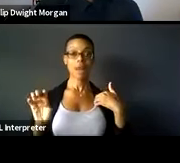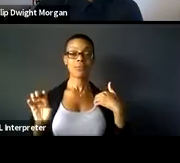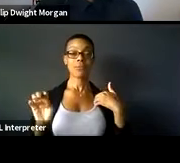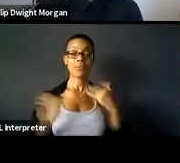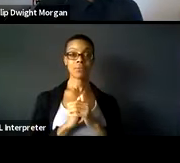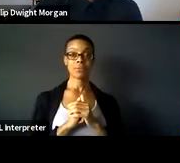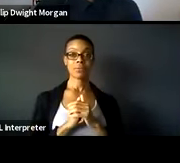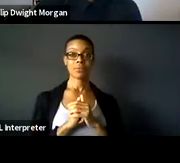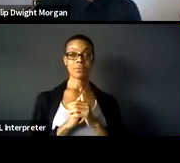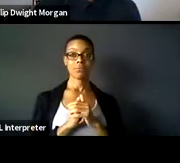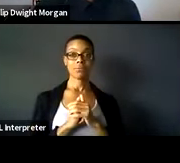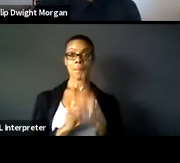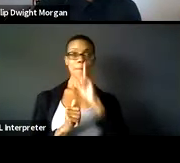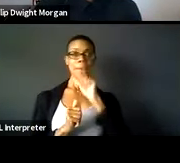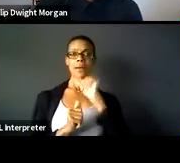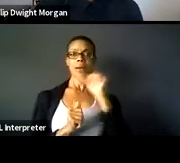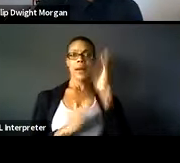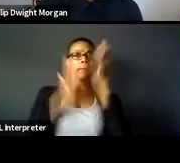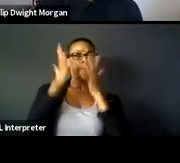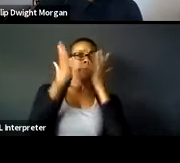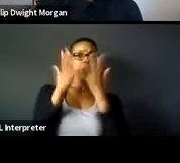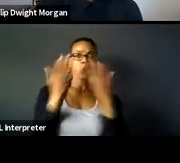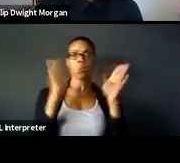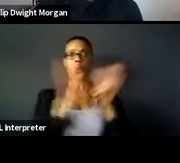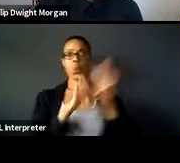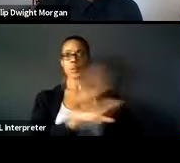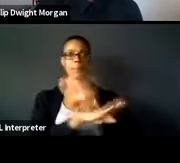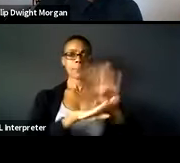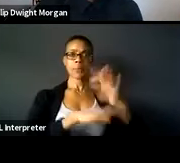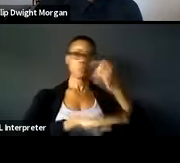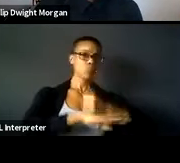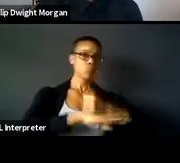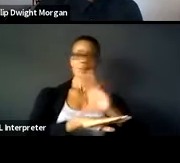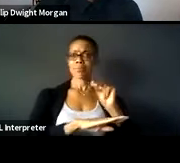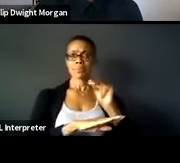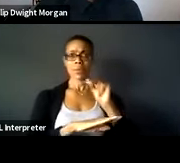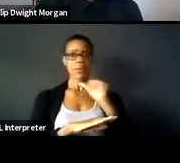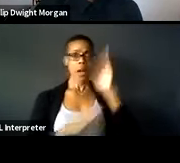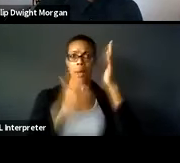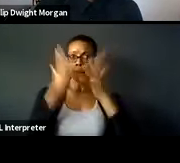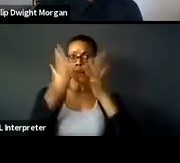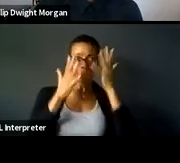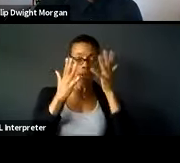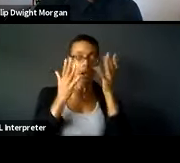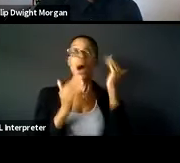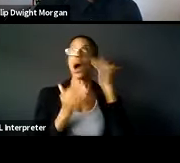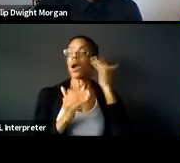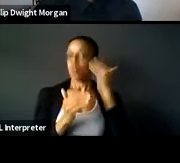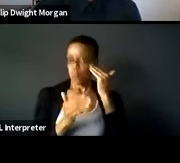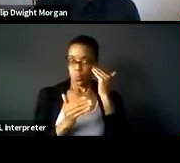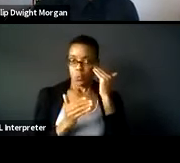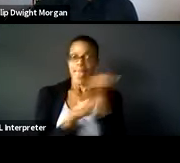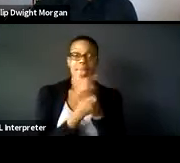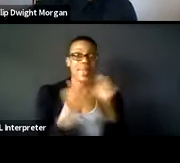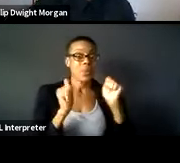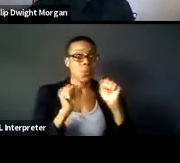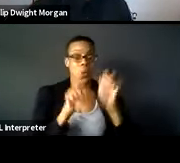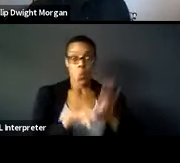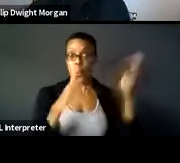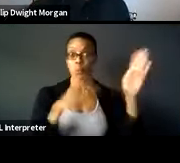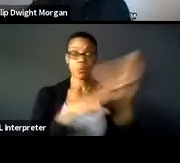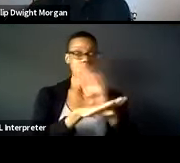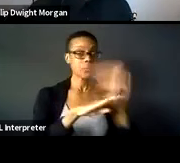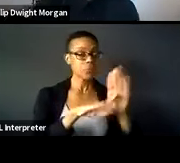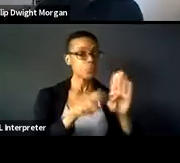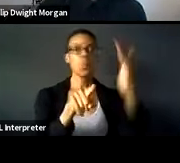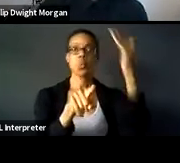shame of closing a business and that you didn't work hard enough, because I know that anyone that opens up a business, you know how hard and how much work